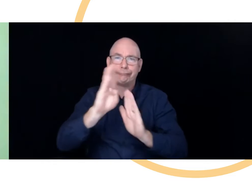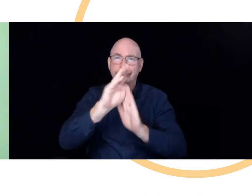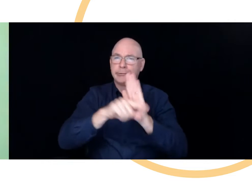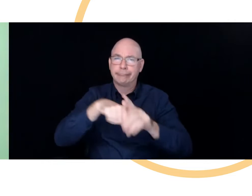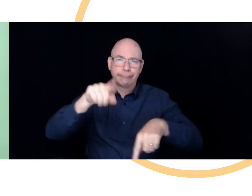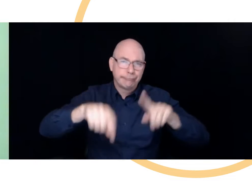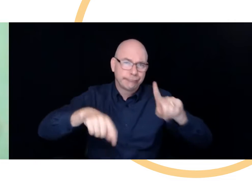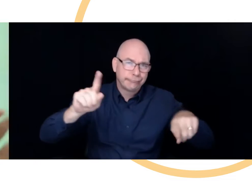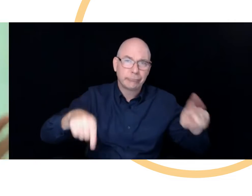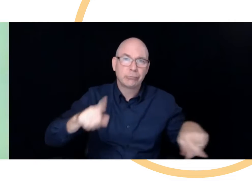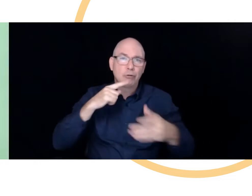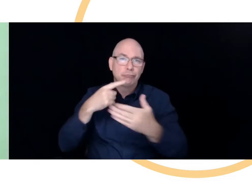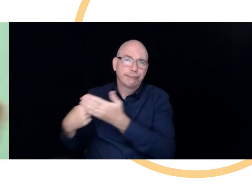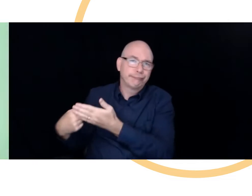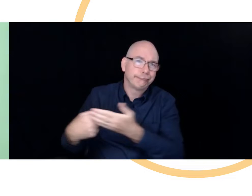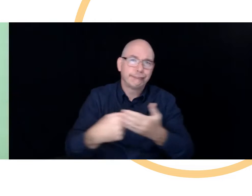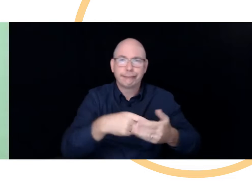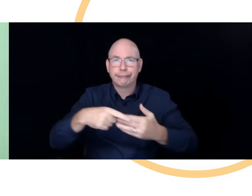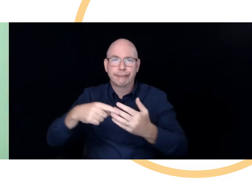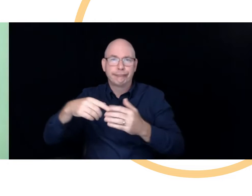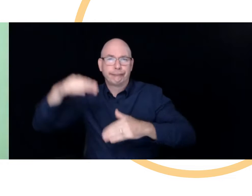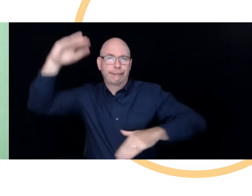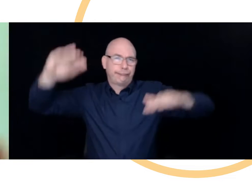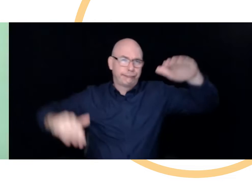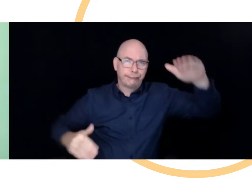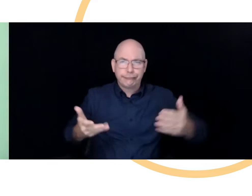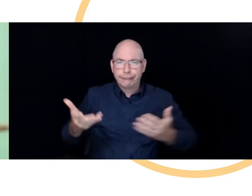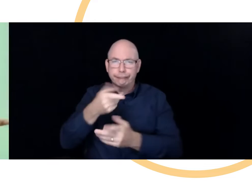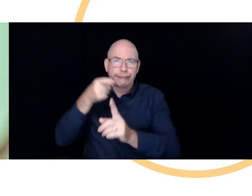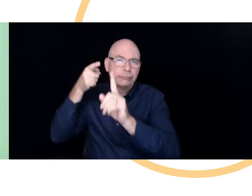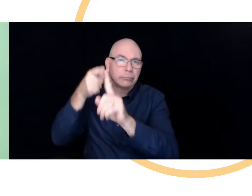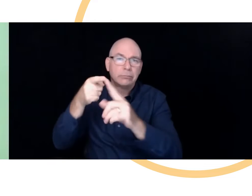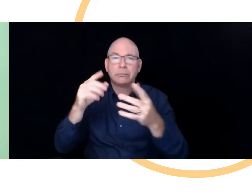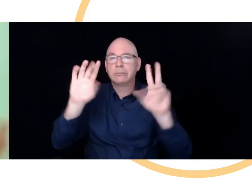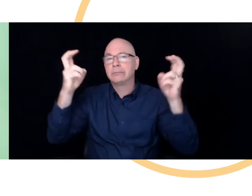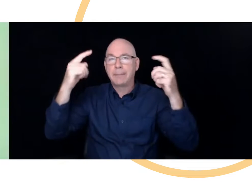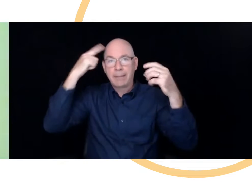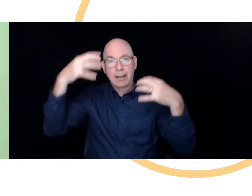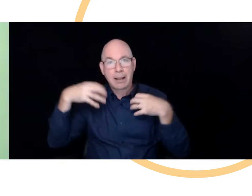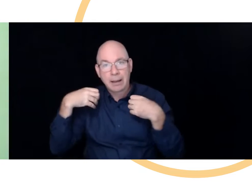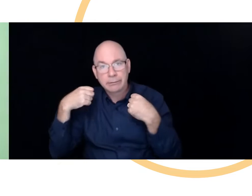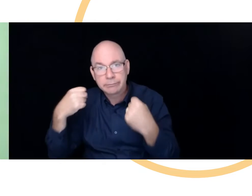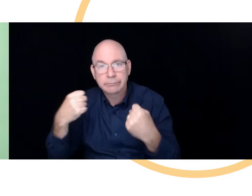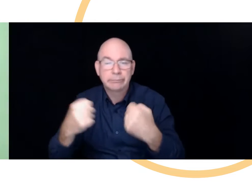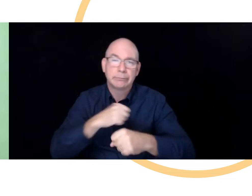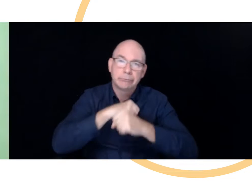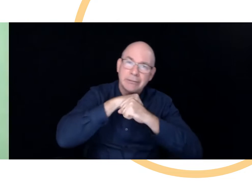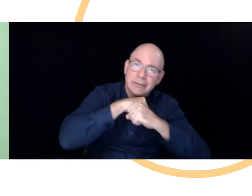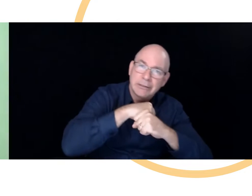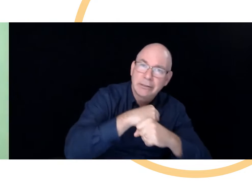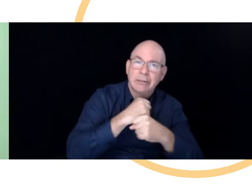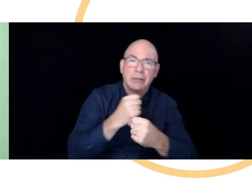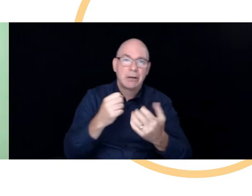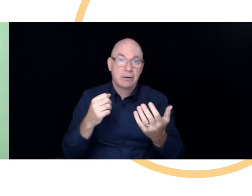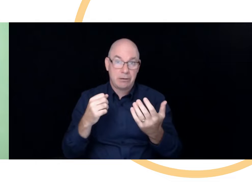intergenerational dialogues, focusing on important issues such as mental health, power differentials, protection and safeguarding,